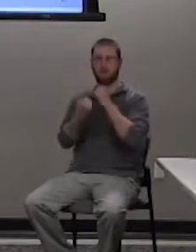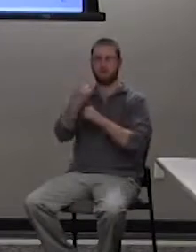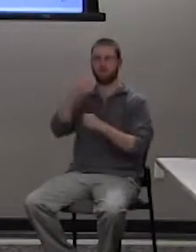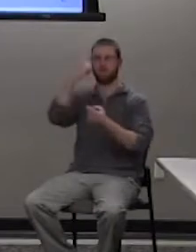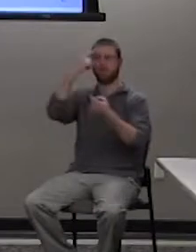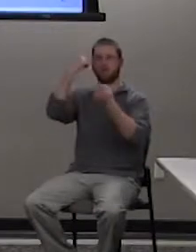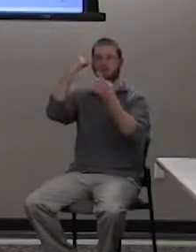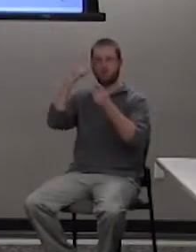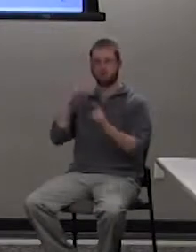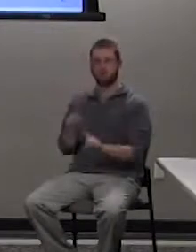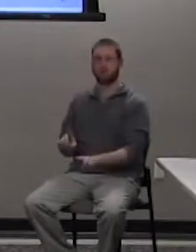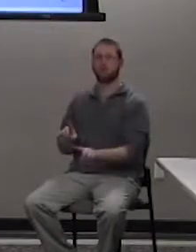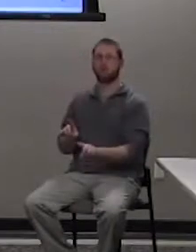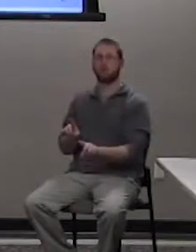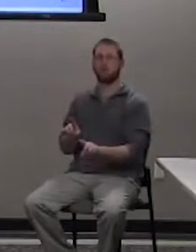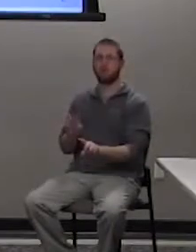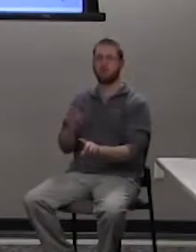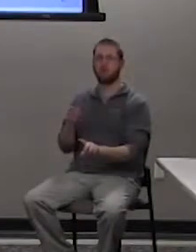to...